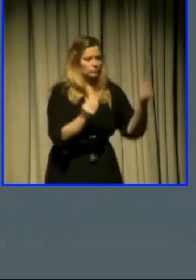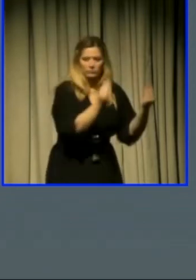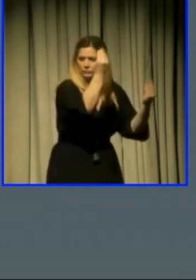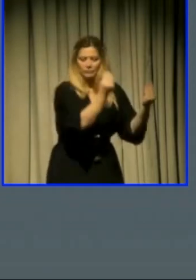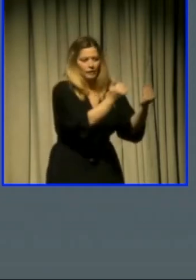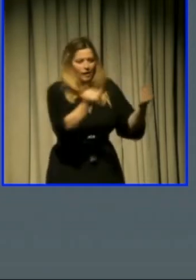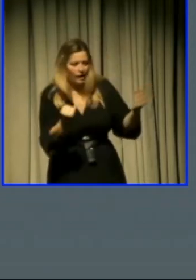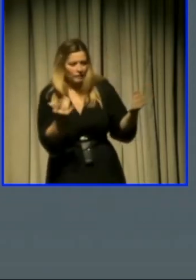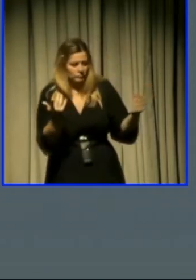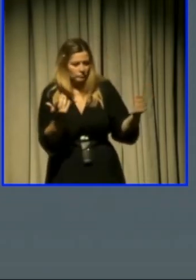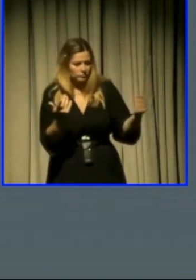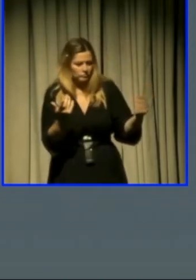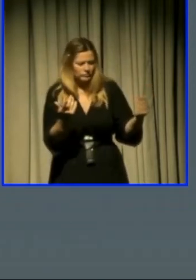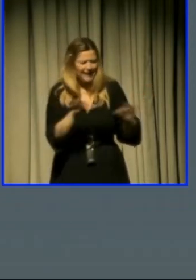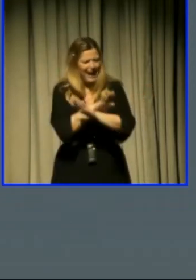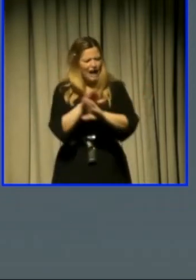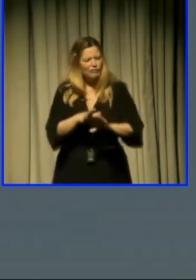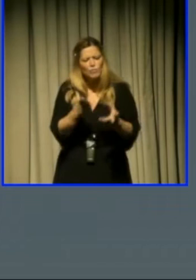So again, making these